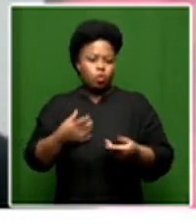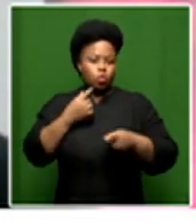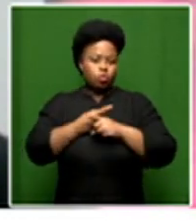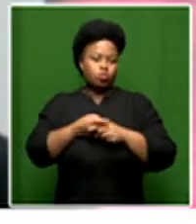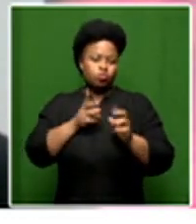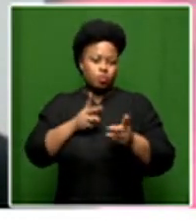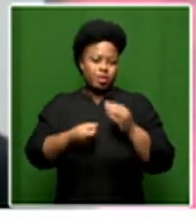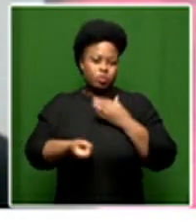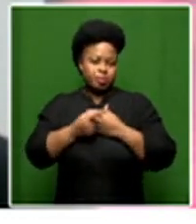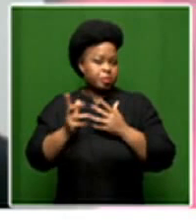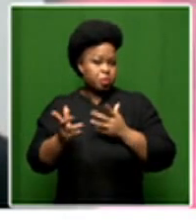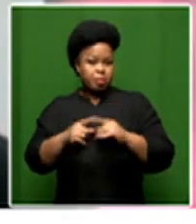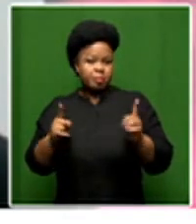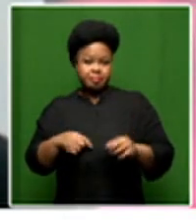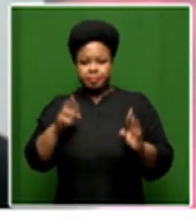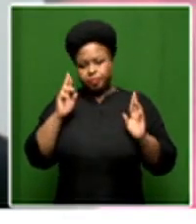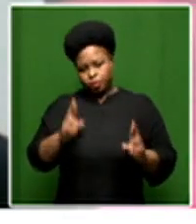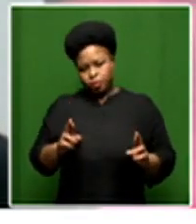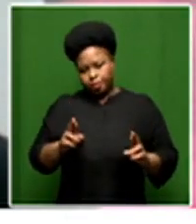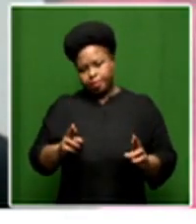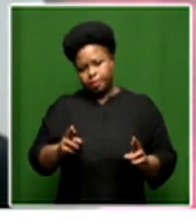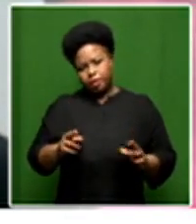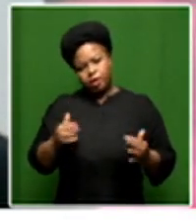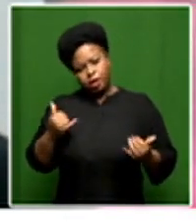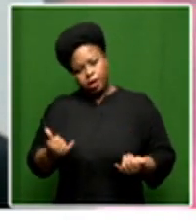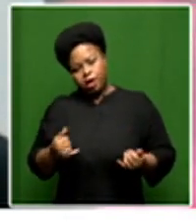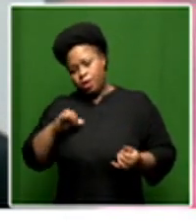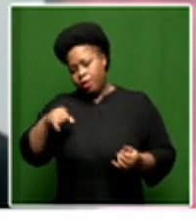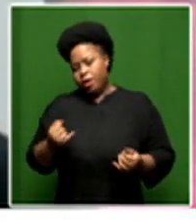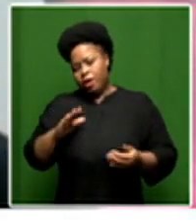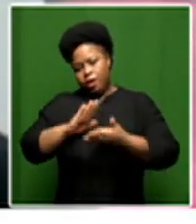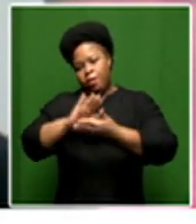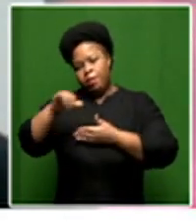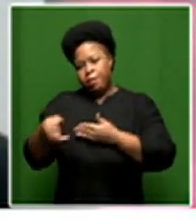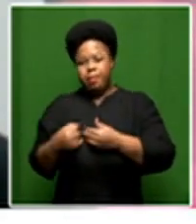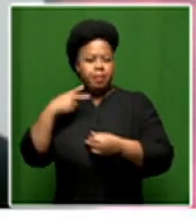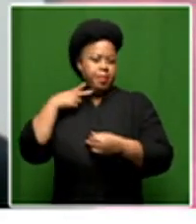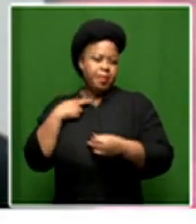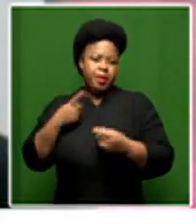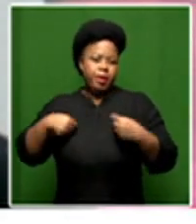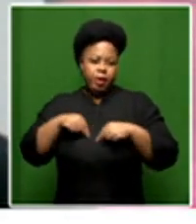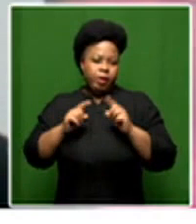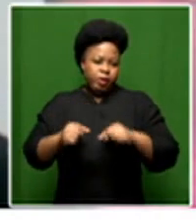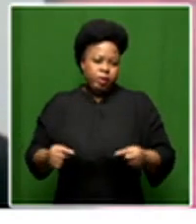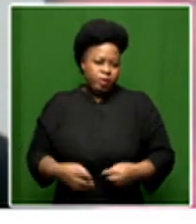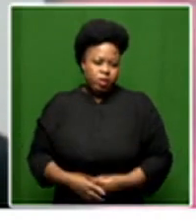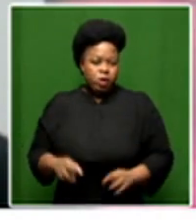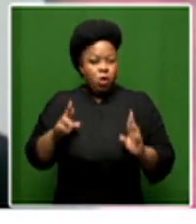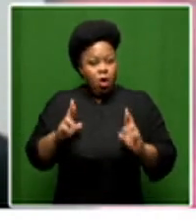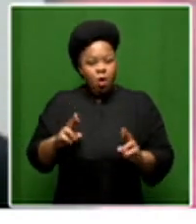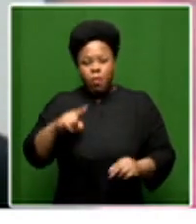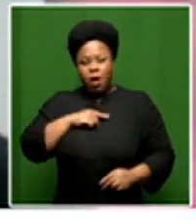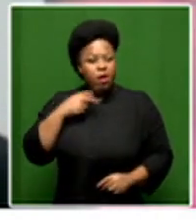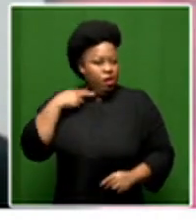trend that we have to. But we are hopeful that this Johnson & Johnson will not disappoint again. Because if